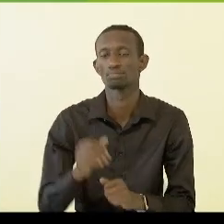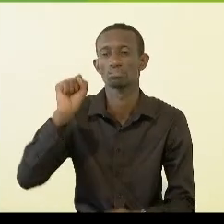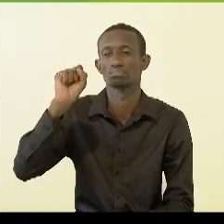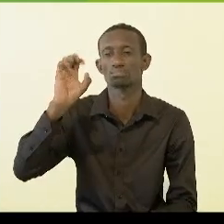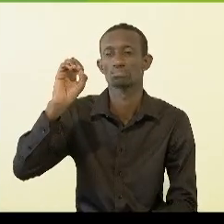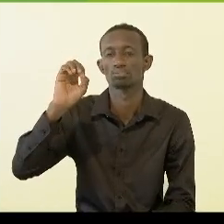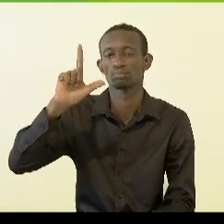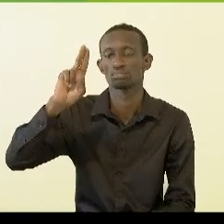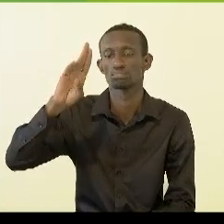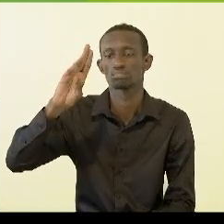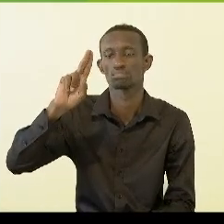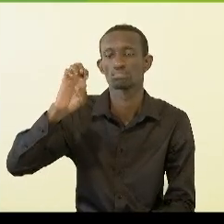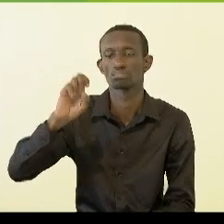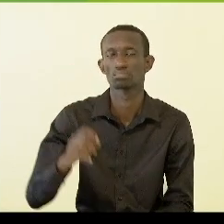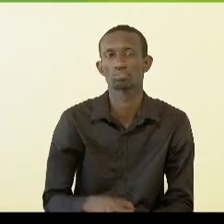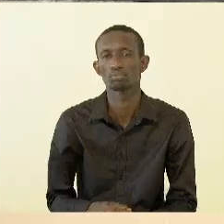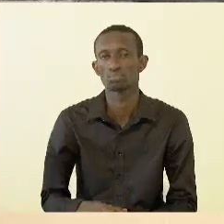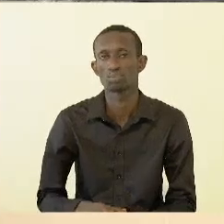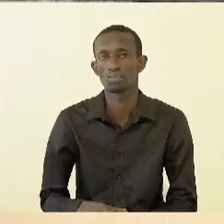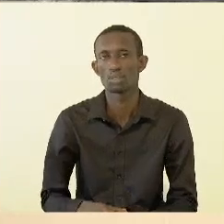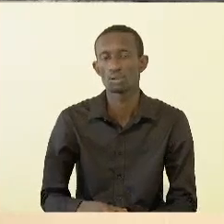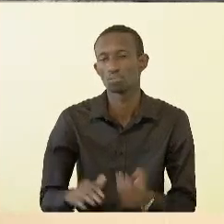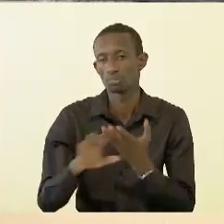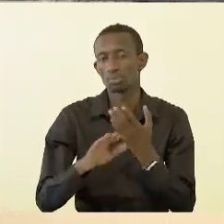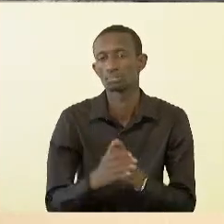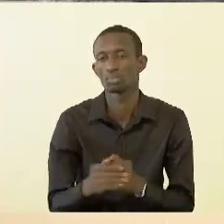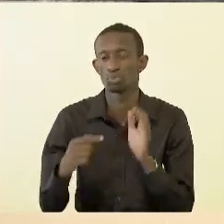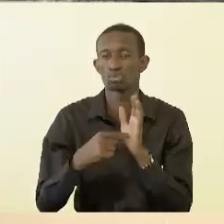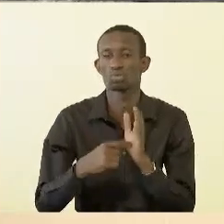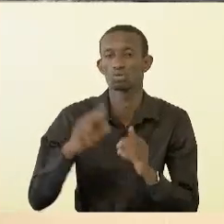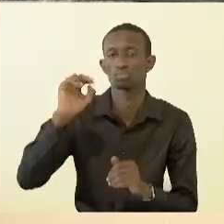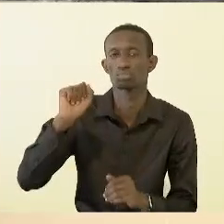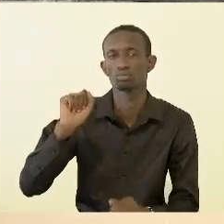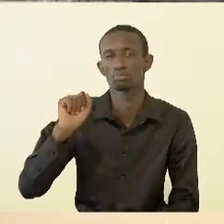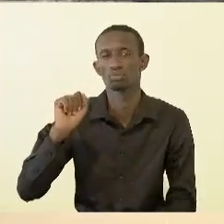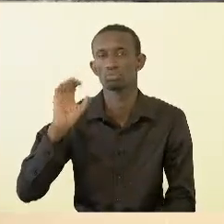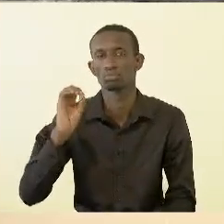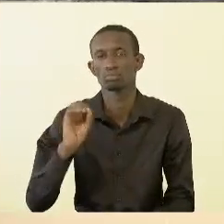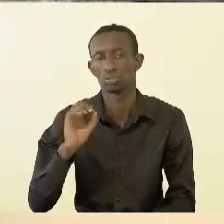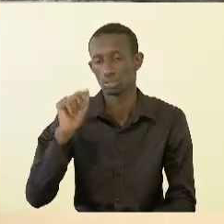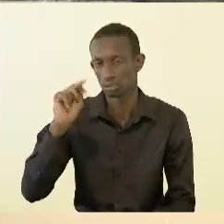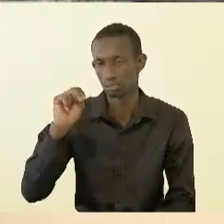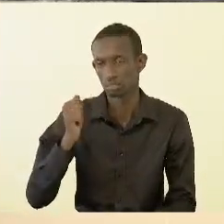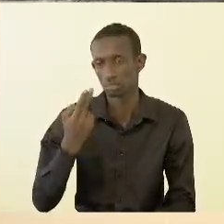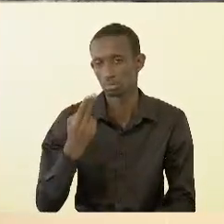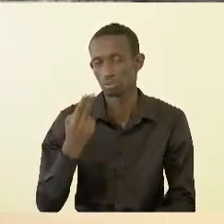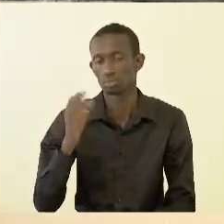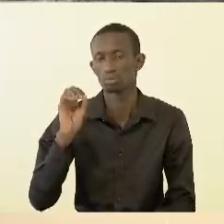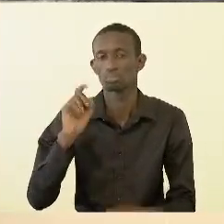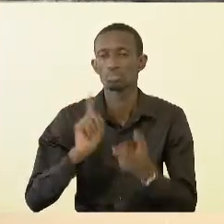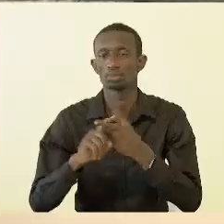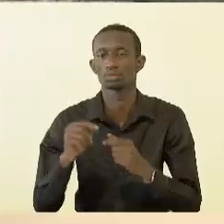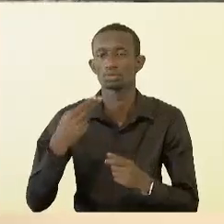Soluble bases. For example, sodium oxide will react with